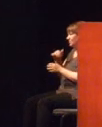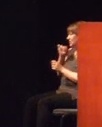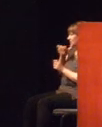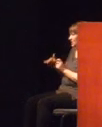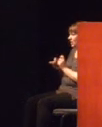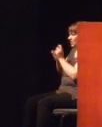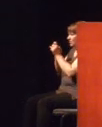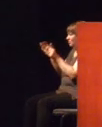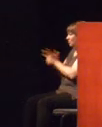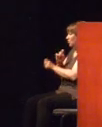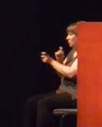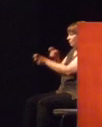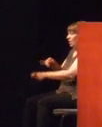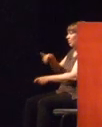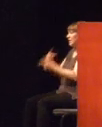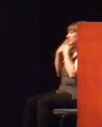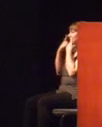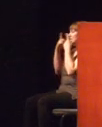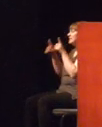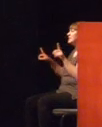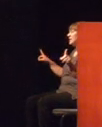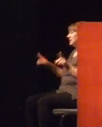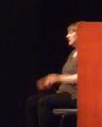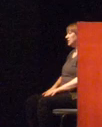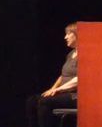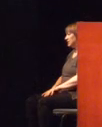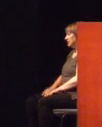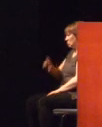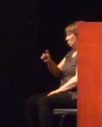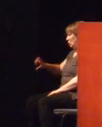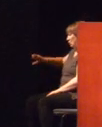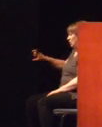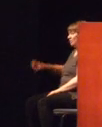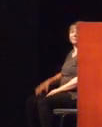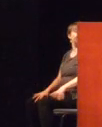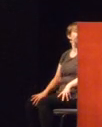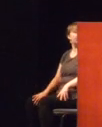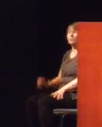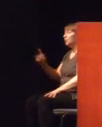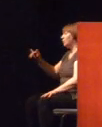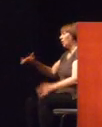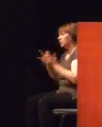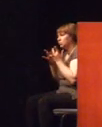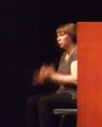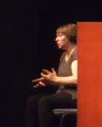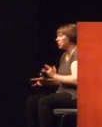fully fund this success band of our funding. Okay, that's depressing.